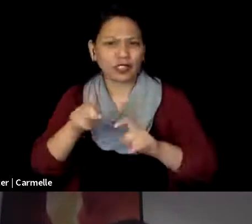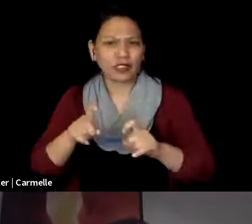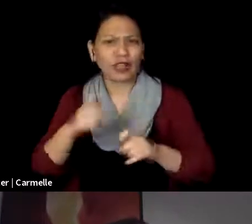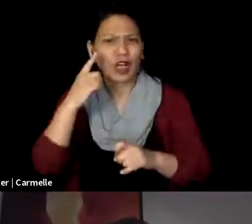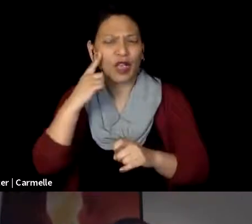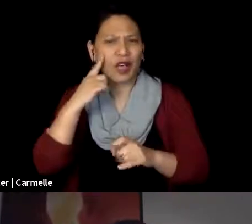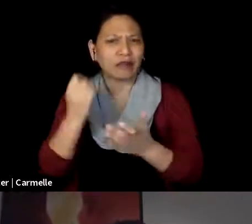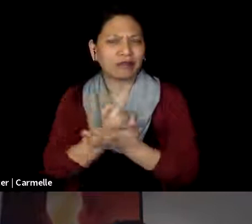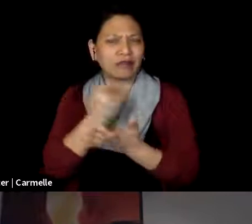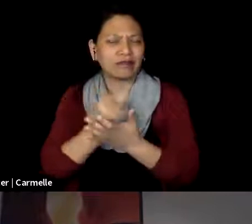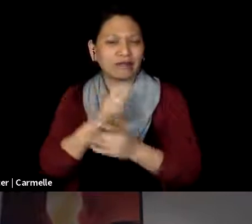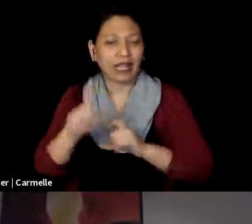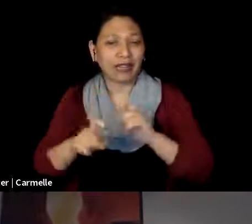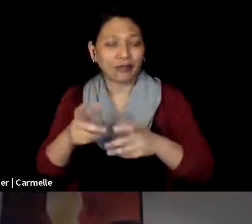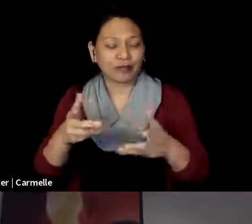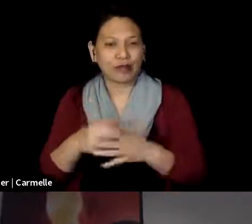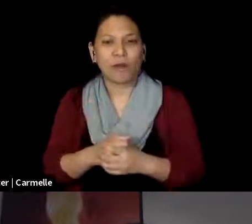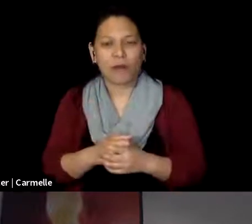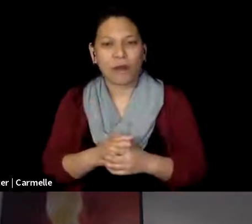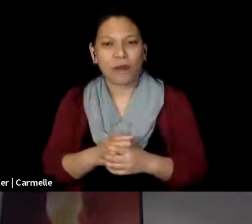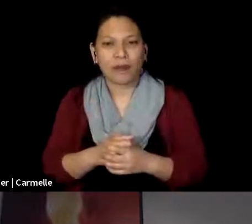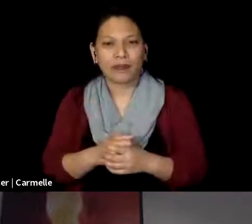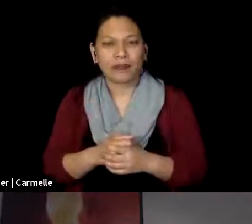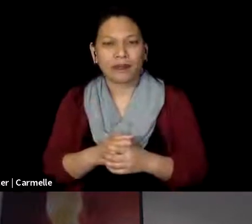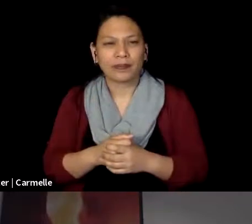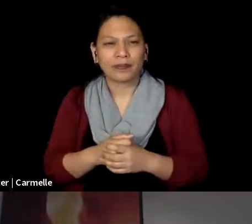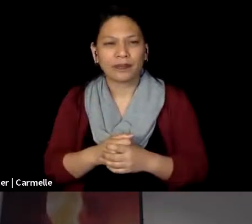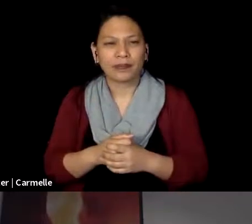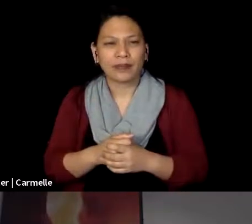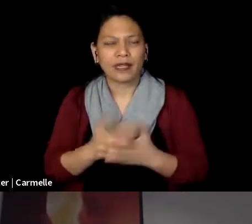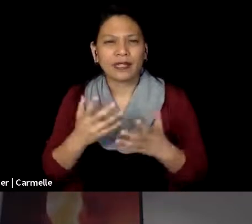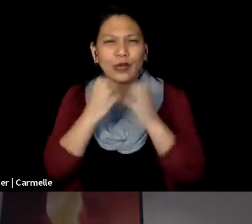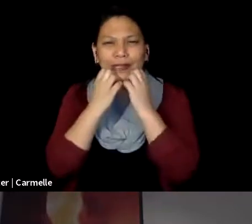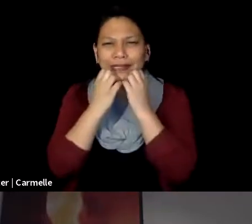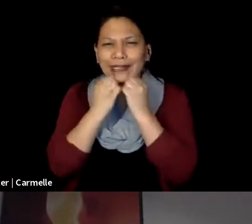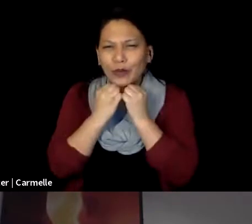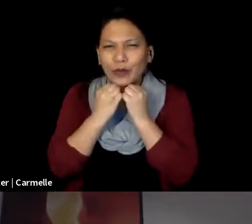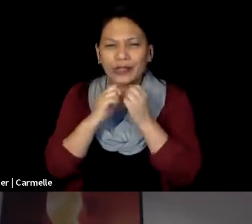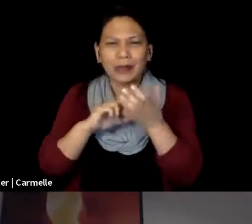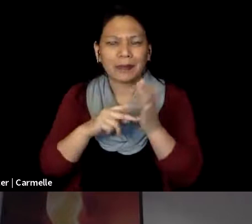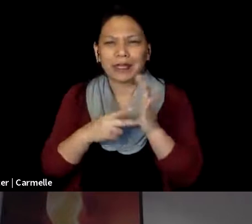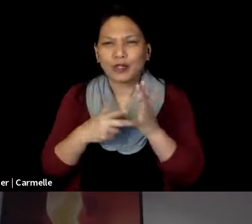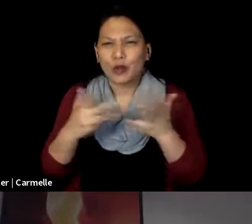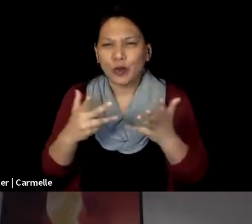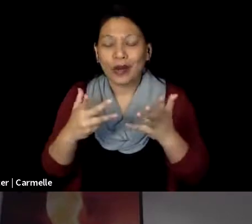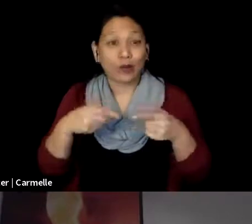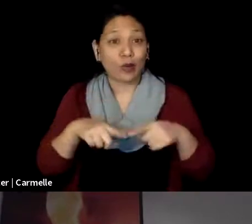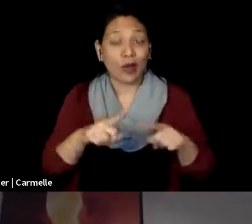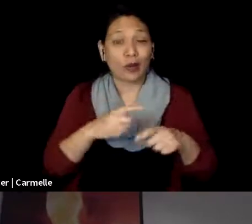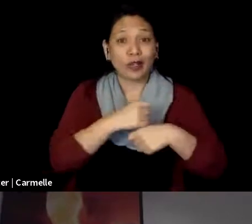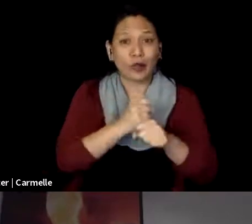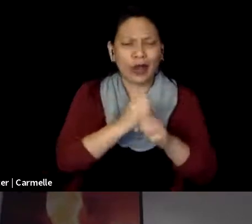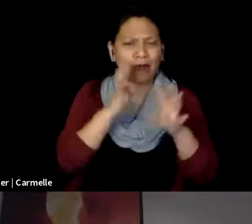start with is, what should we consider sacred when we create? How do we best honor